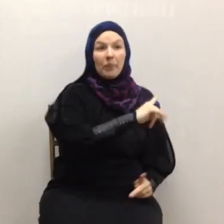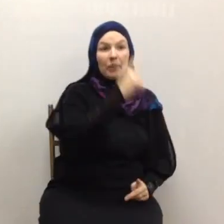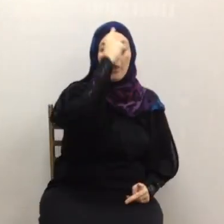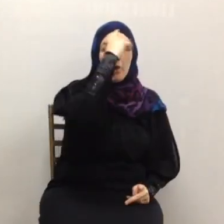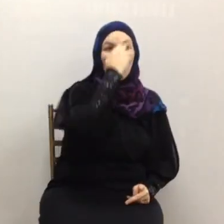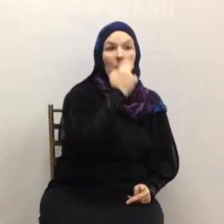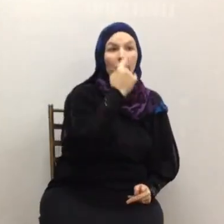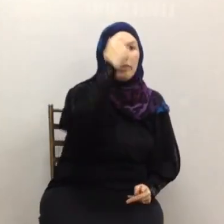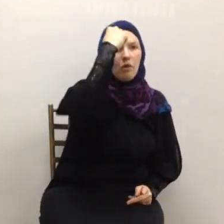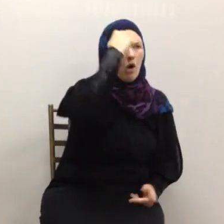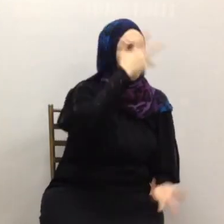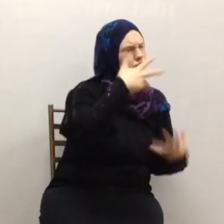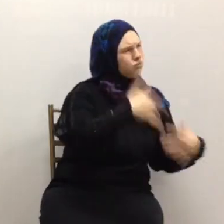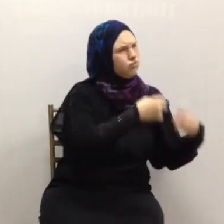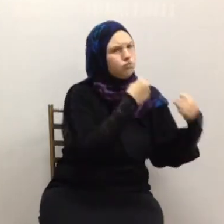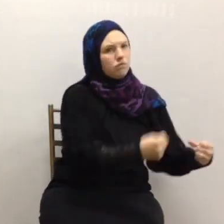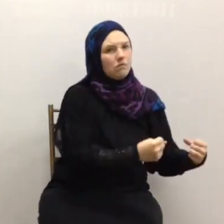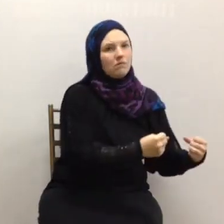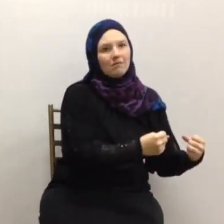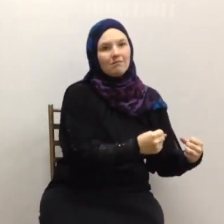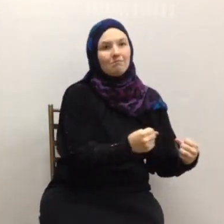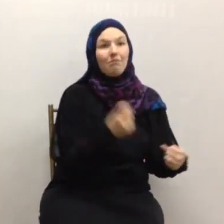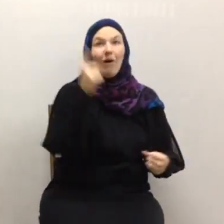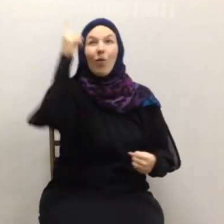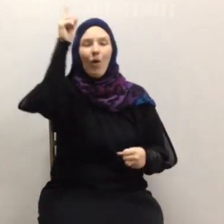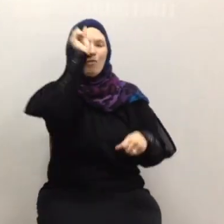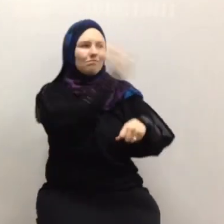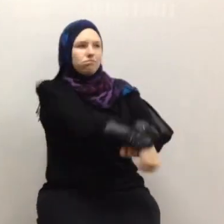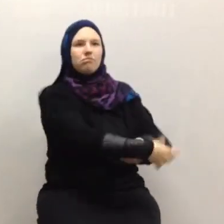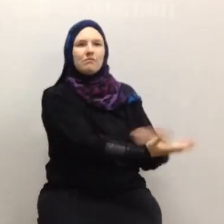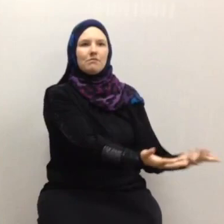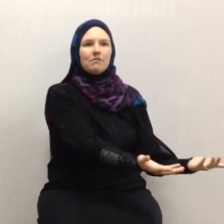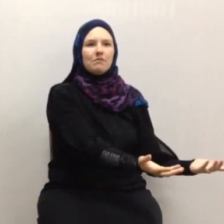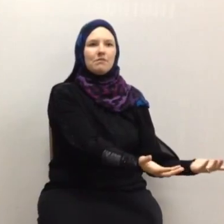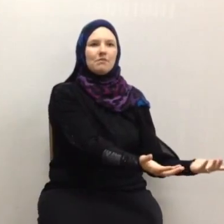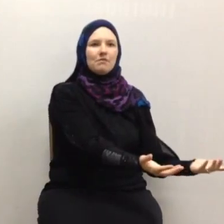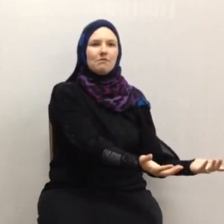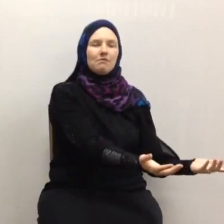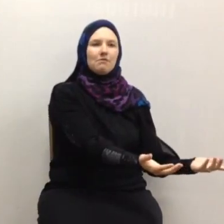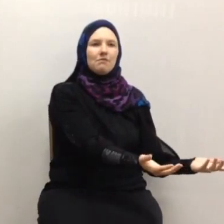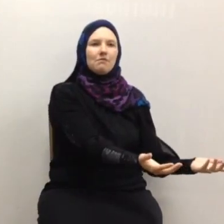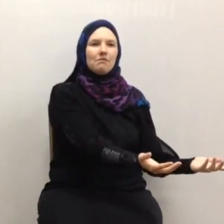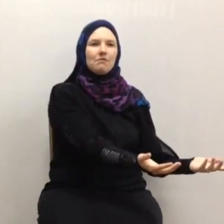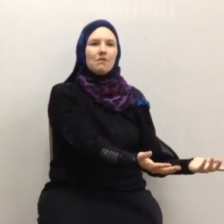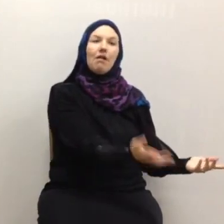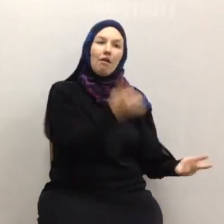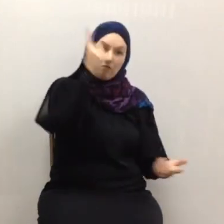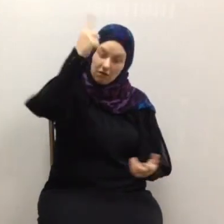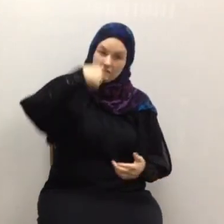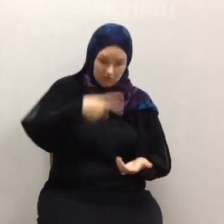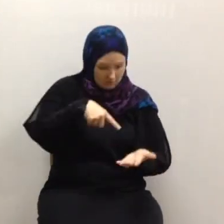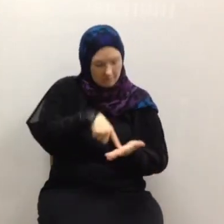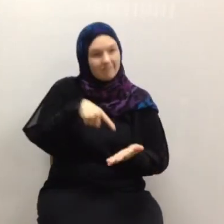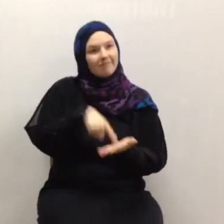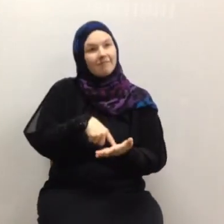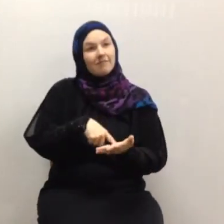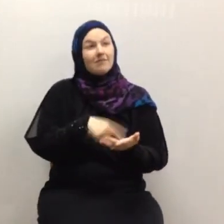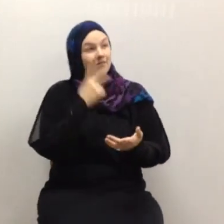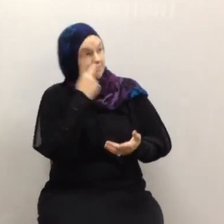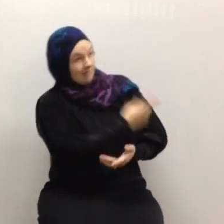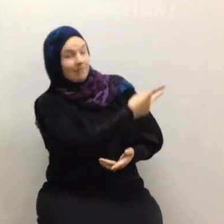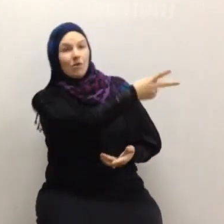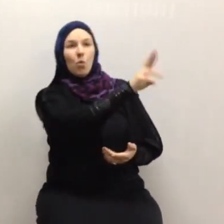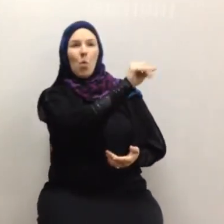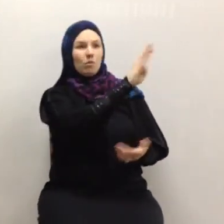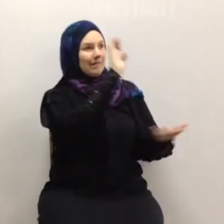Arabia. Ghulibatur Rum fi adna al-ard wa hum min ba'd ghalabihim sayaghlibun. What does